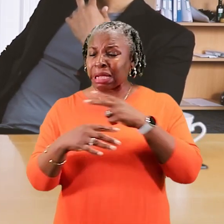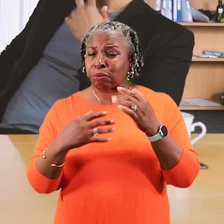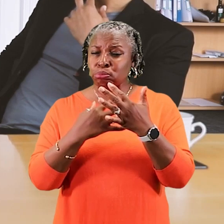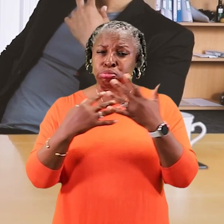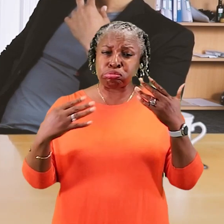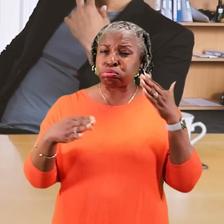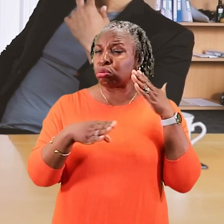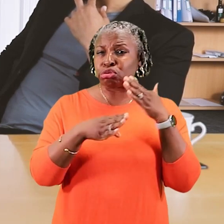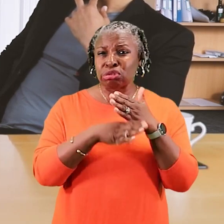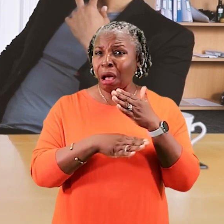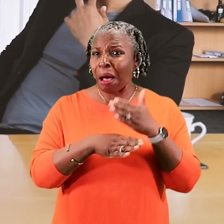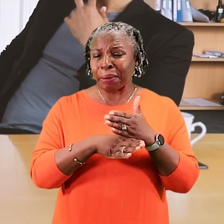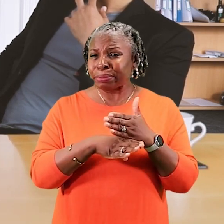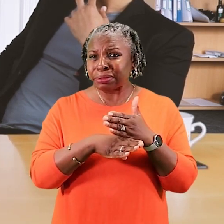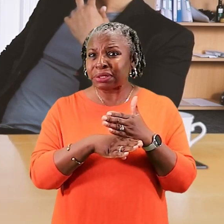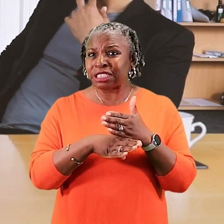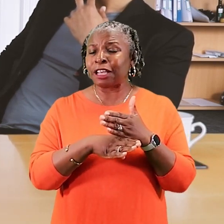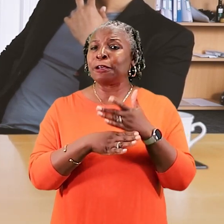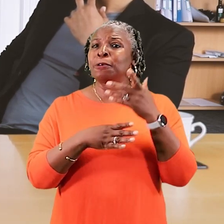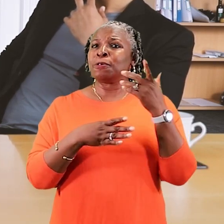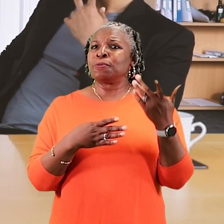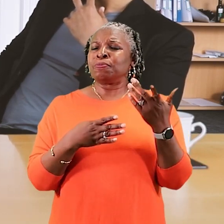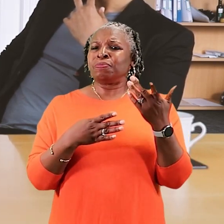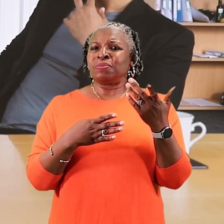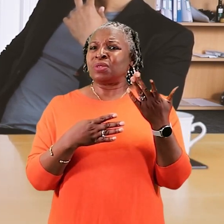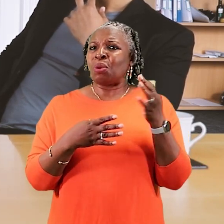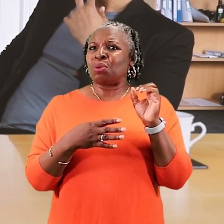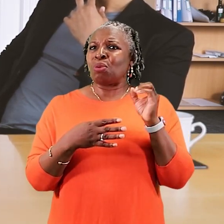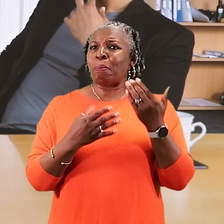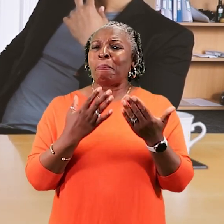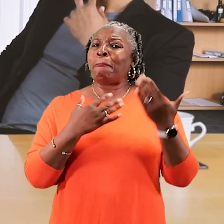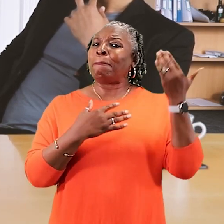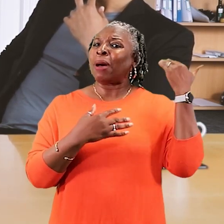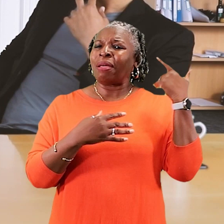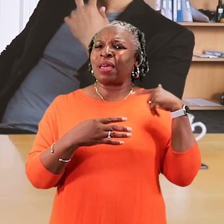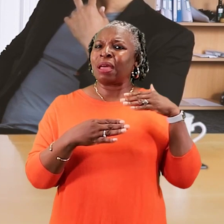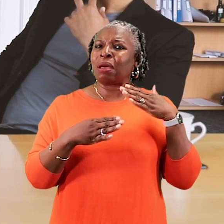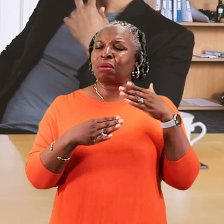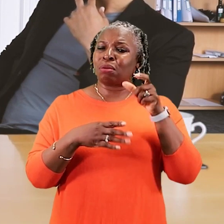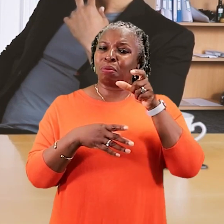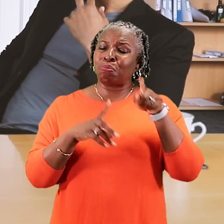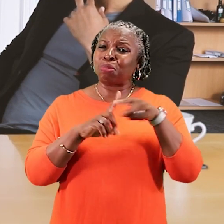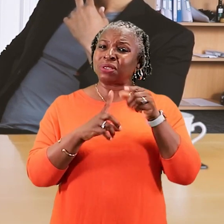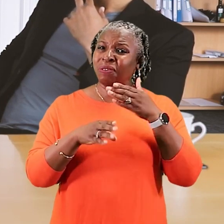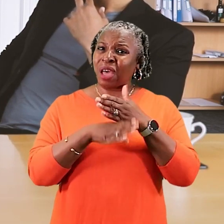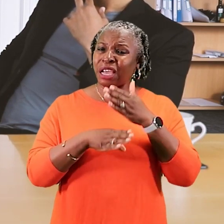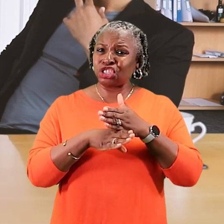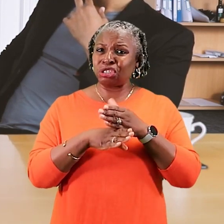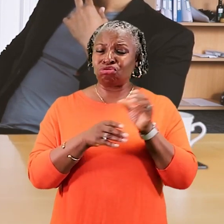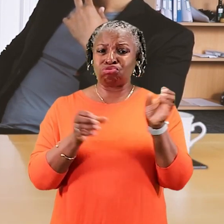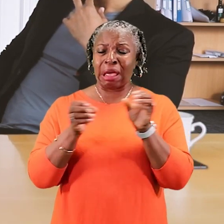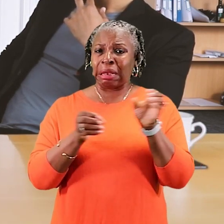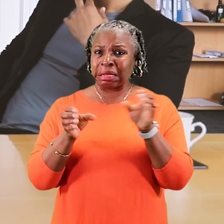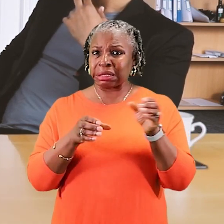and 5 times the amount of jobs. So we're not going back there with a big programme. I think it was 600 or 800 positive action trainees, but